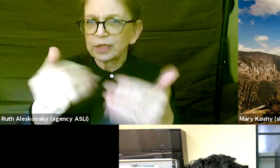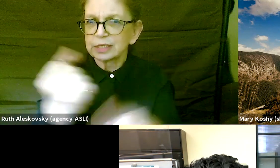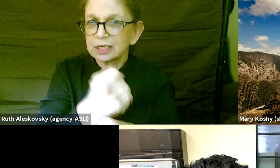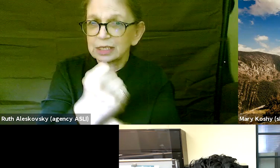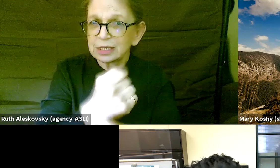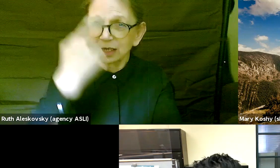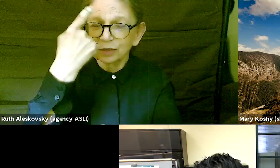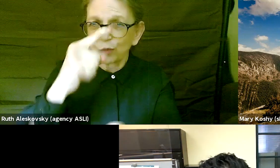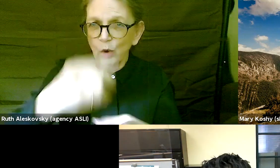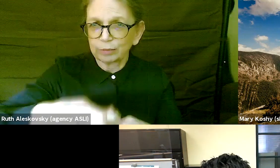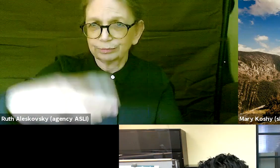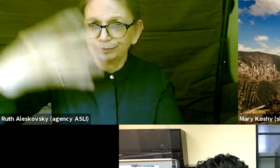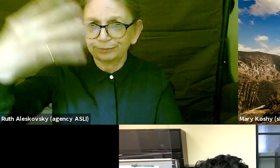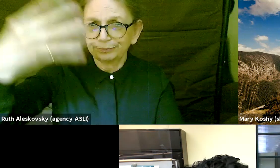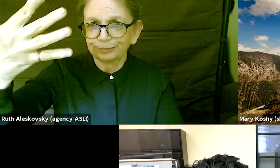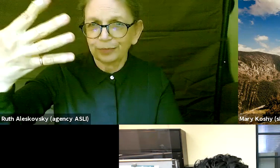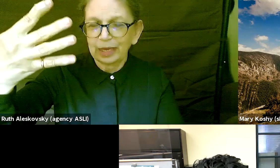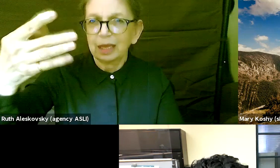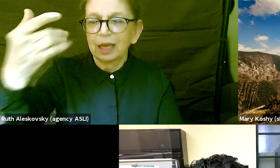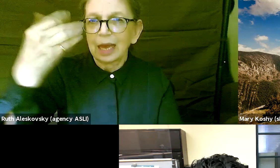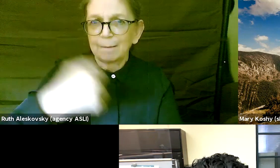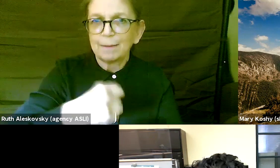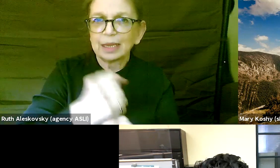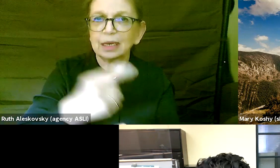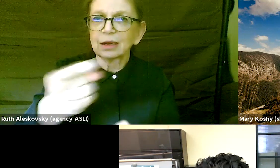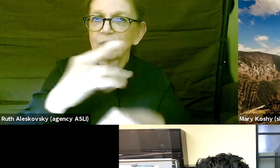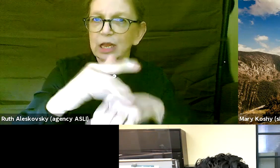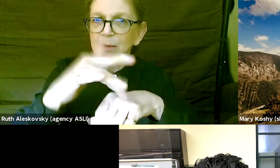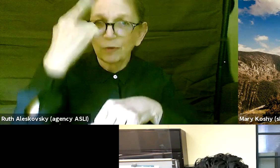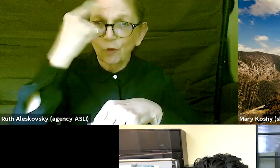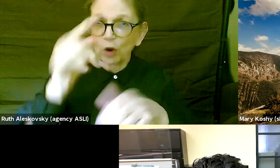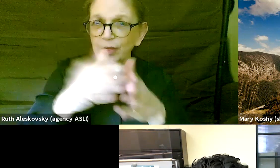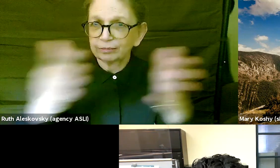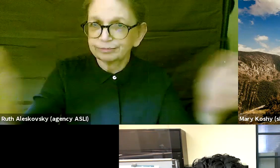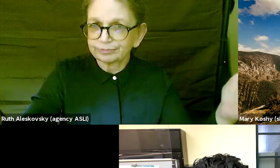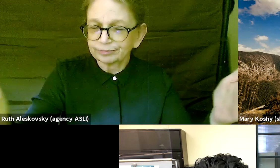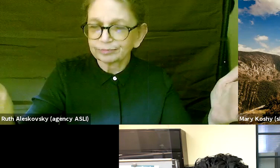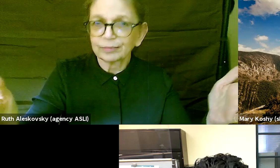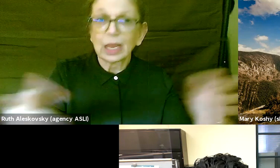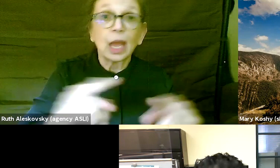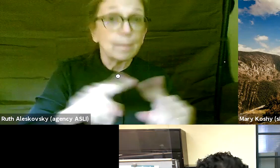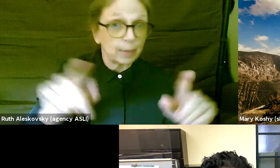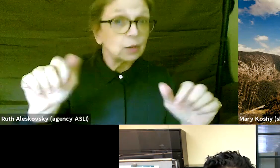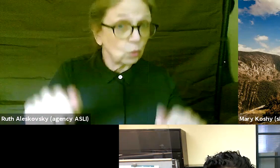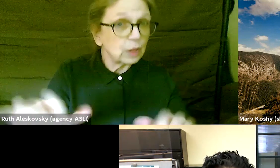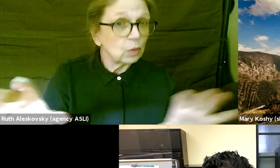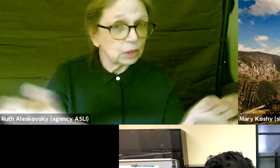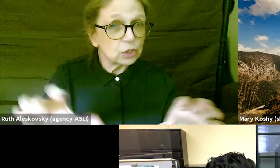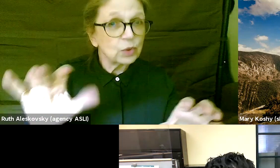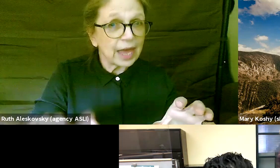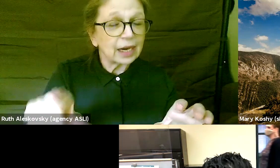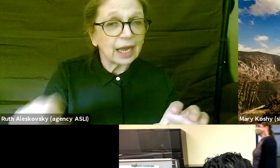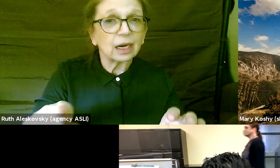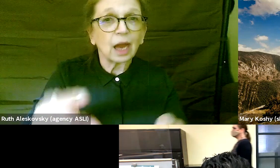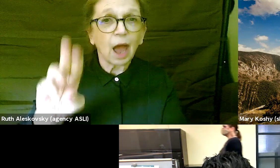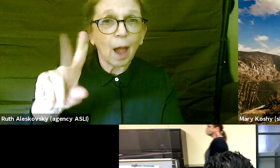and to make it available to the public. But that's something that we could certainly come back to and update you guys on in